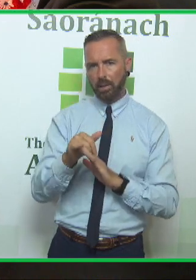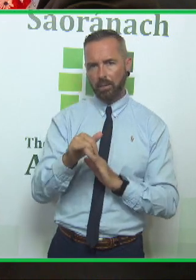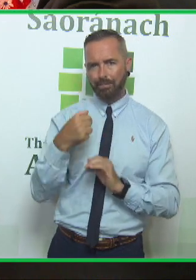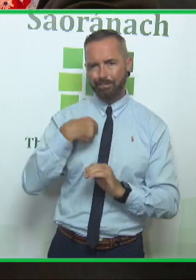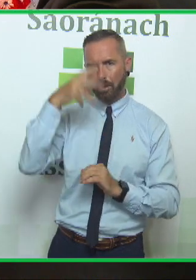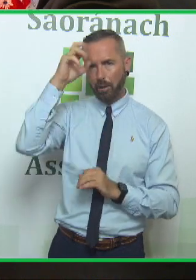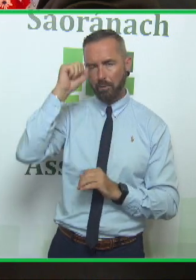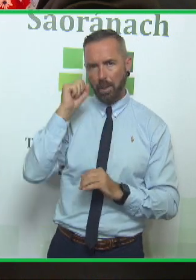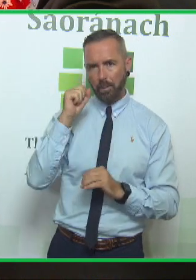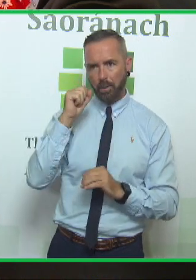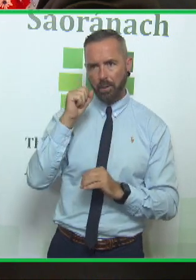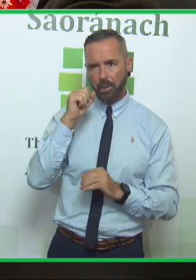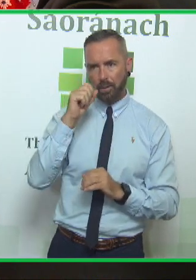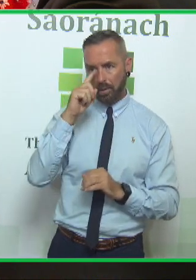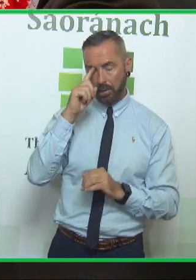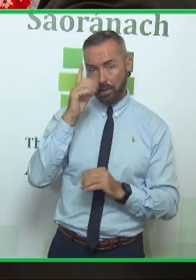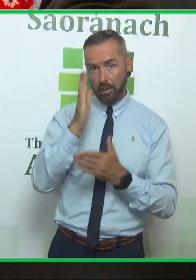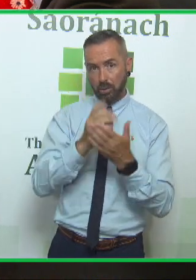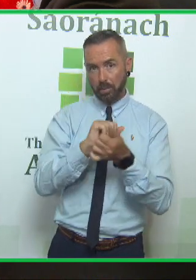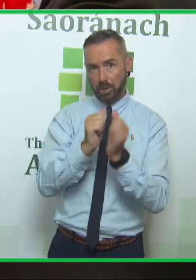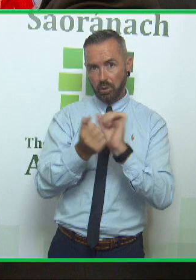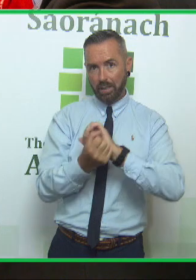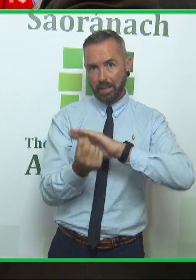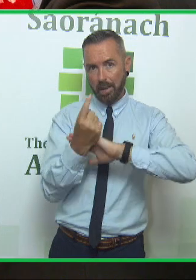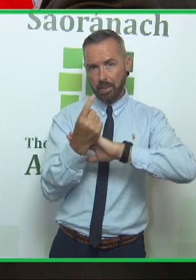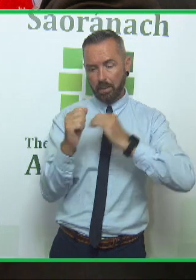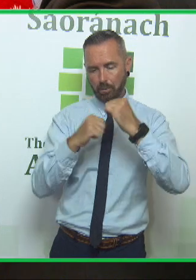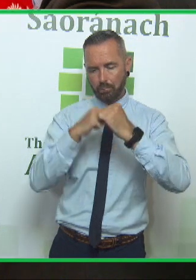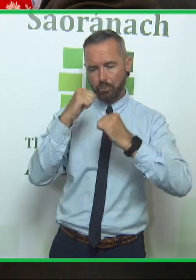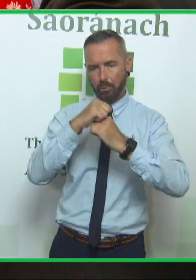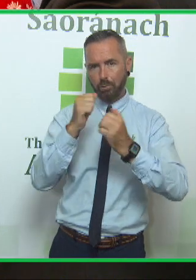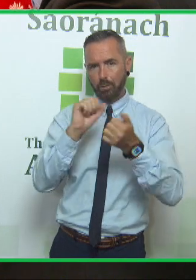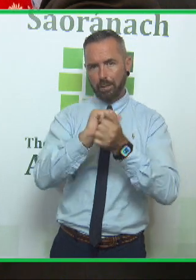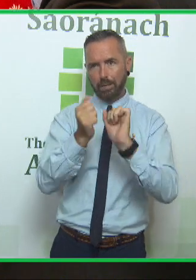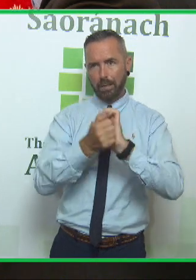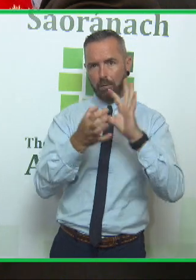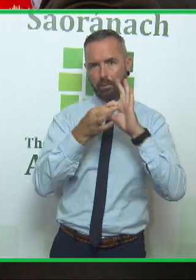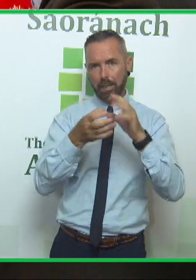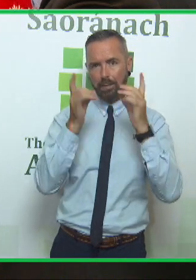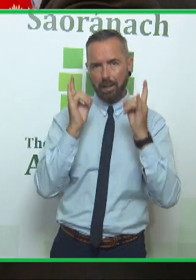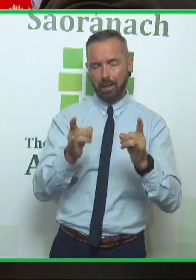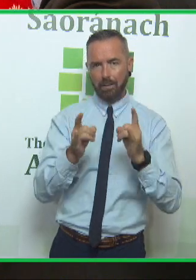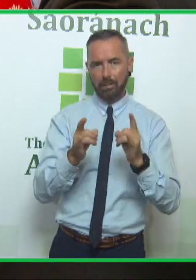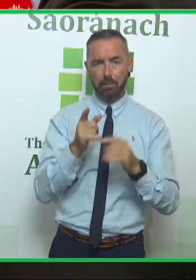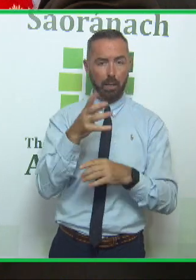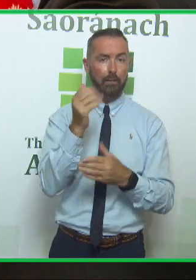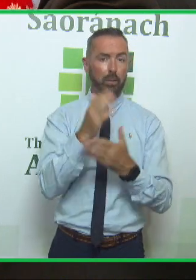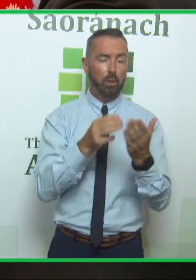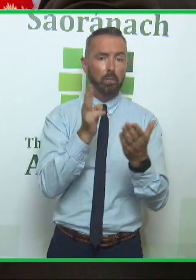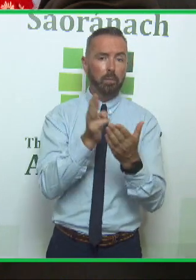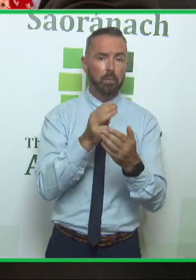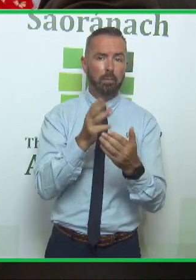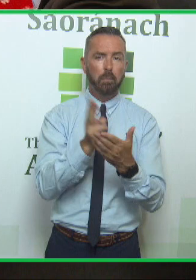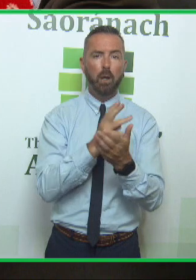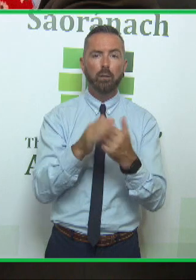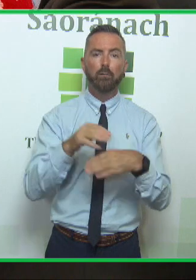remember some of the change that happened, structural changes in relation to how it was organised. So they probably had some element of